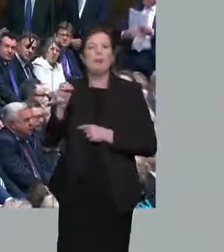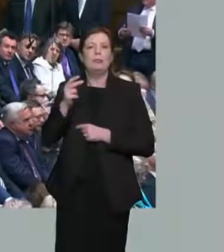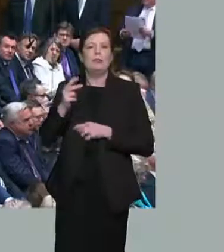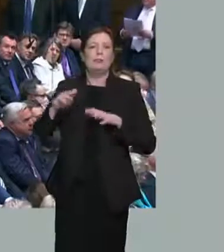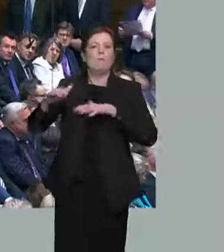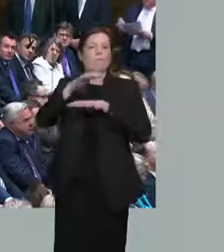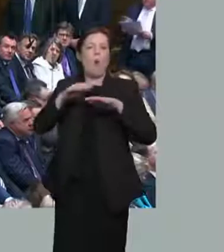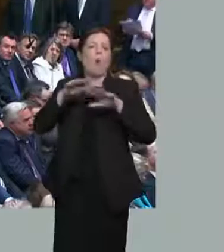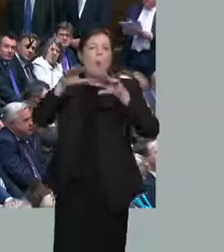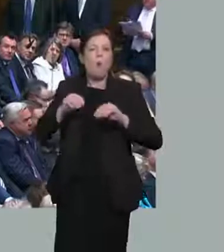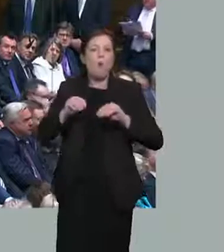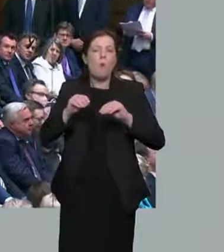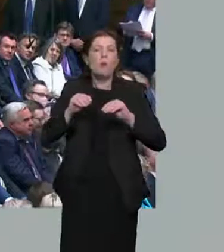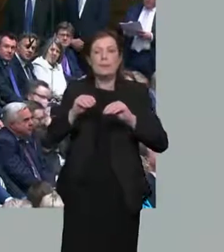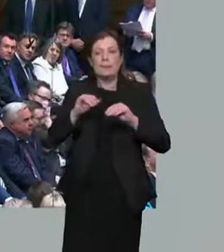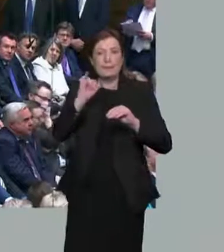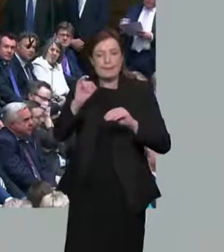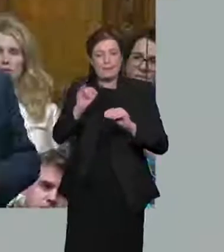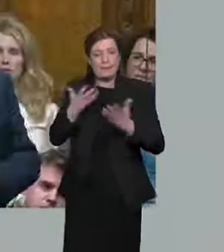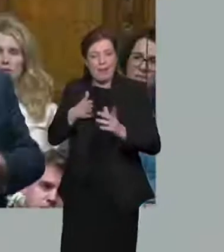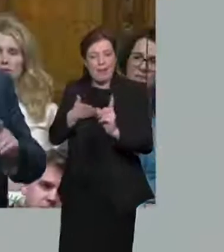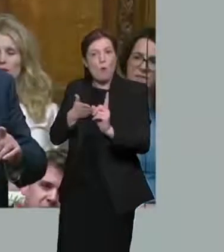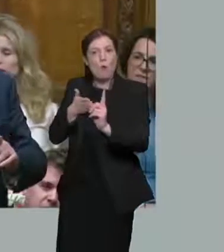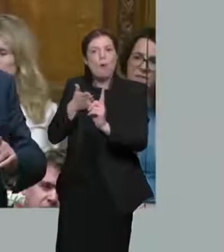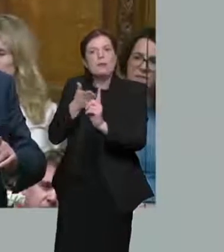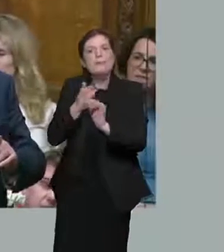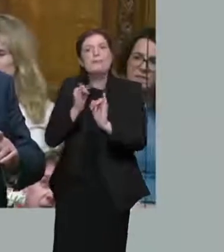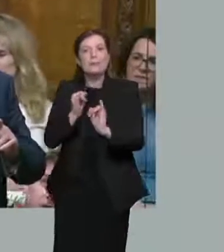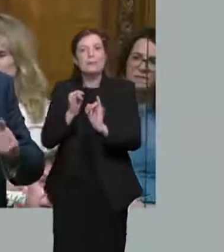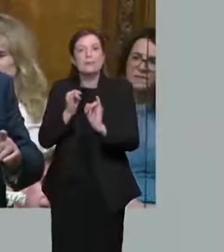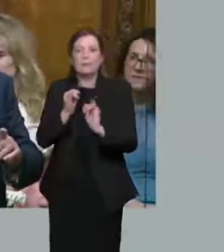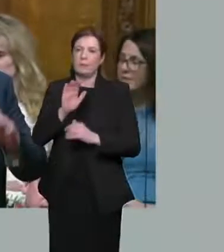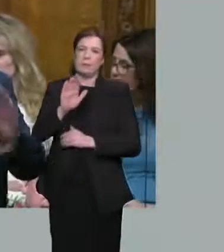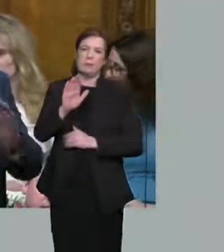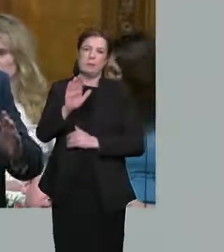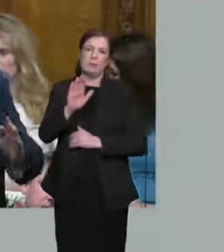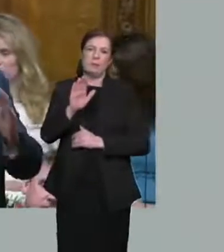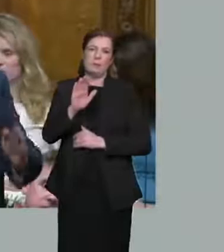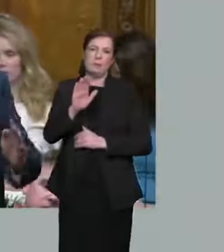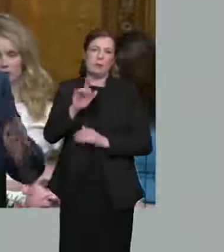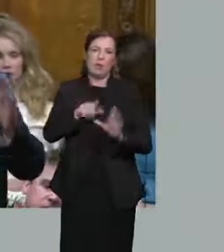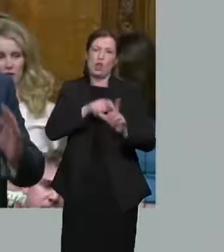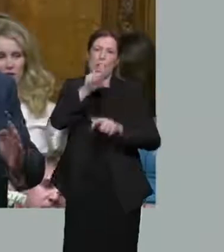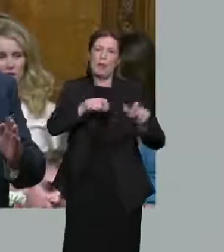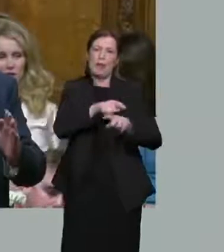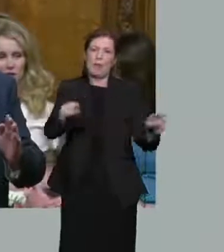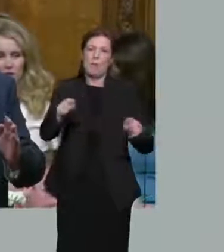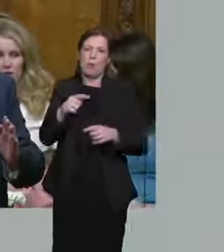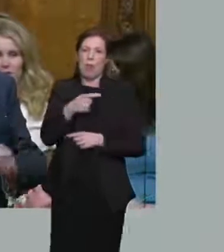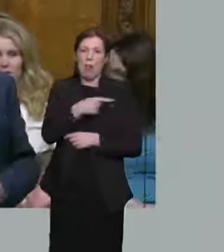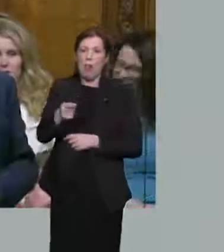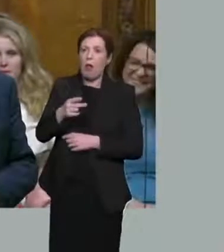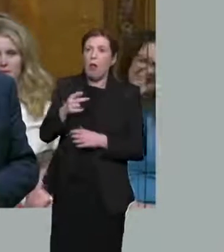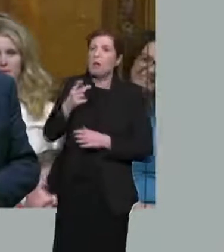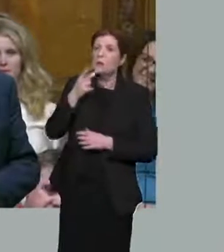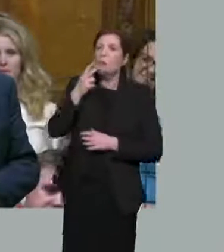current trajectory, we're going to miss that target. It is vital that we encourage or discourage young people from starting to smoke